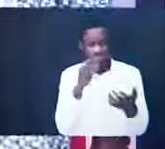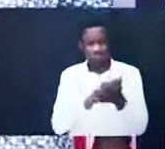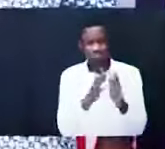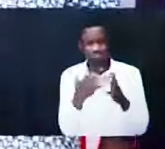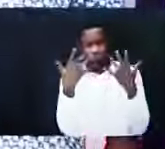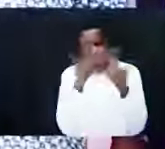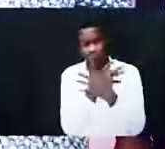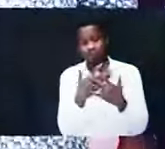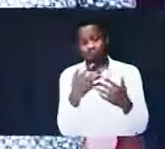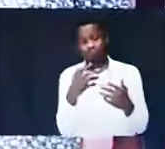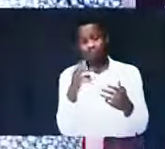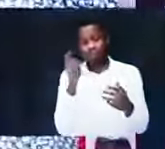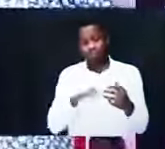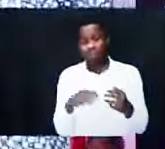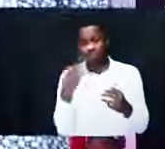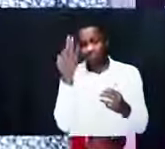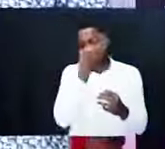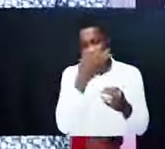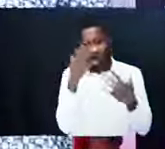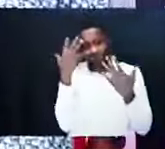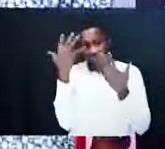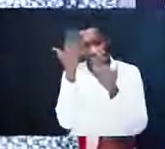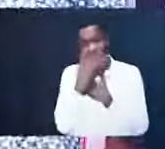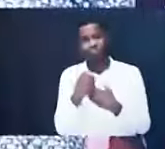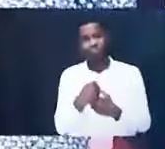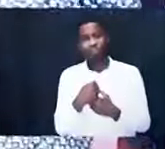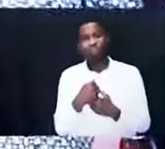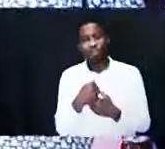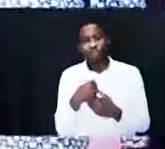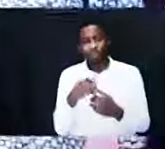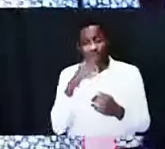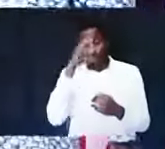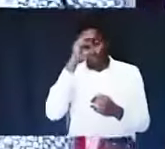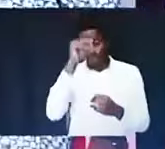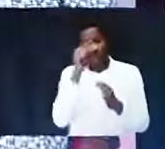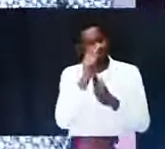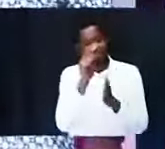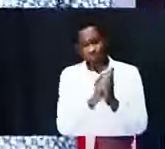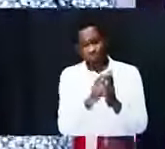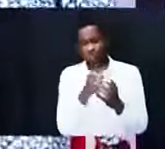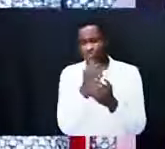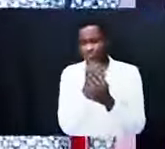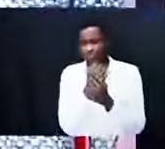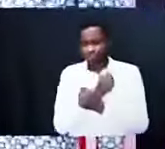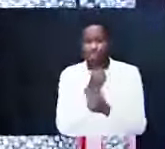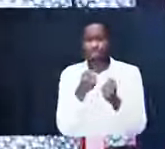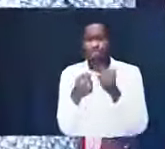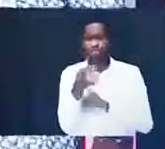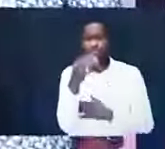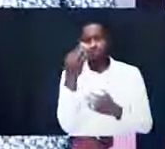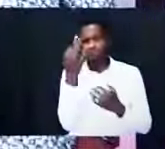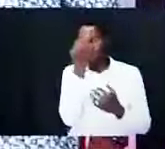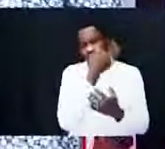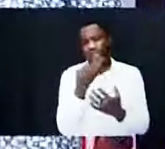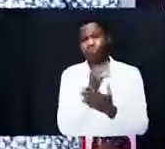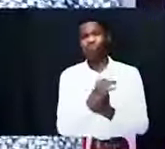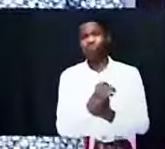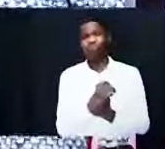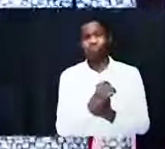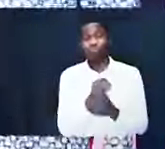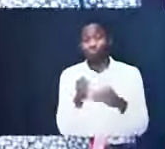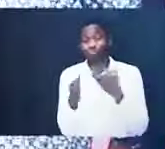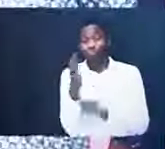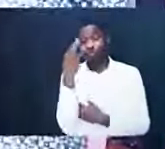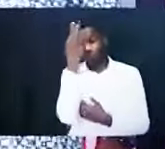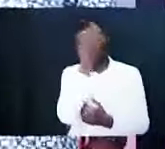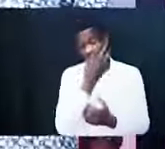to cover his face. The man of the law. He loved the presence of God. Presence of